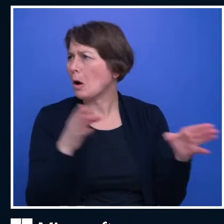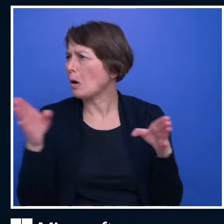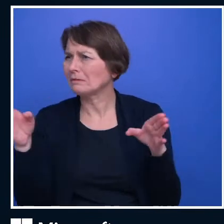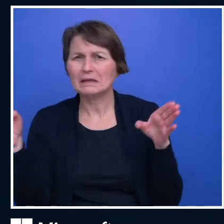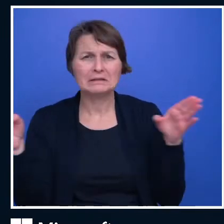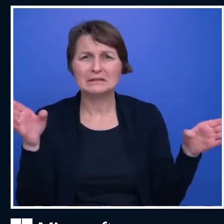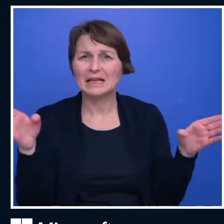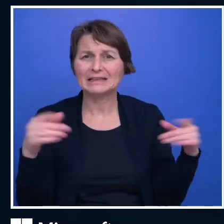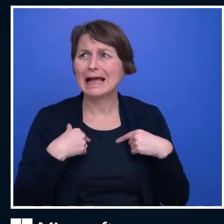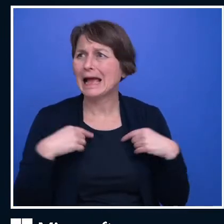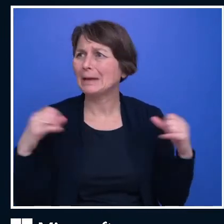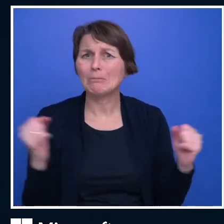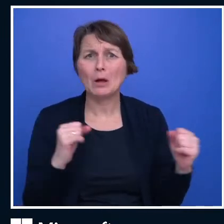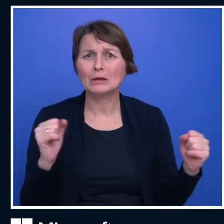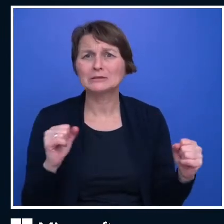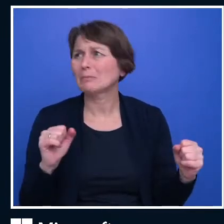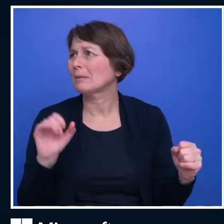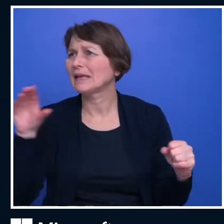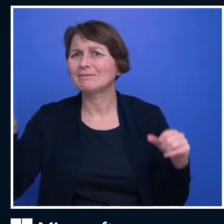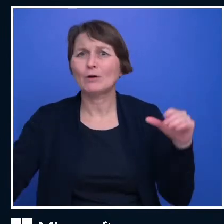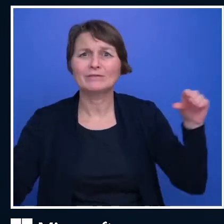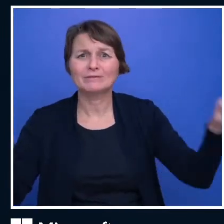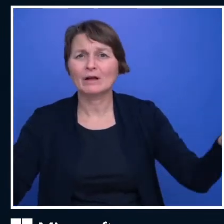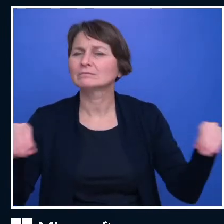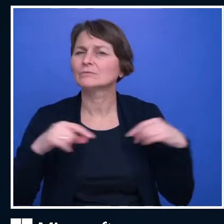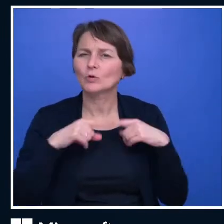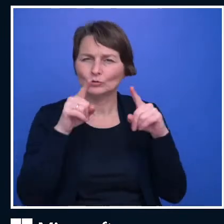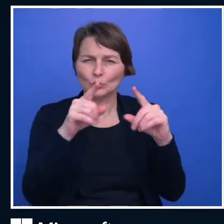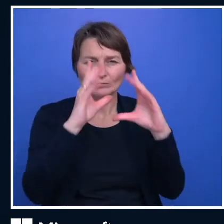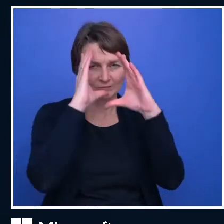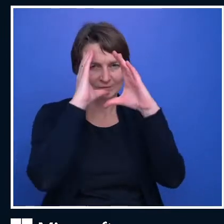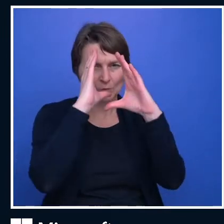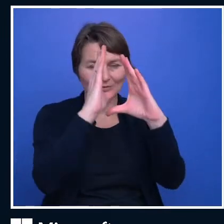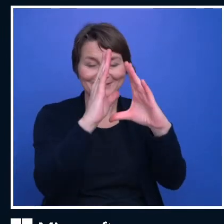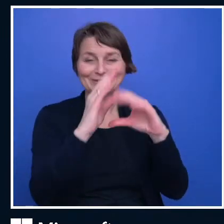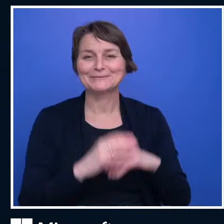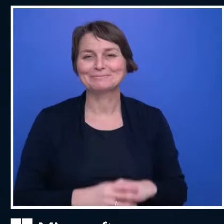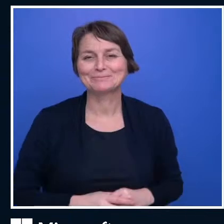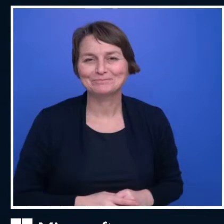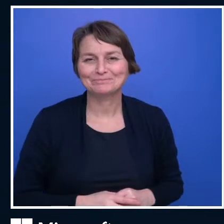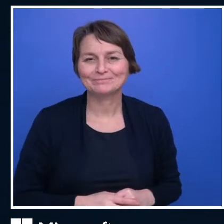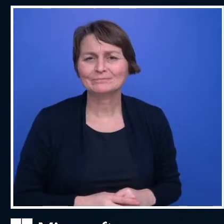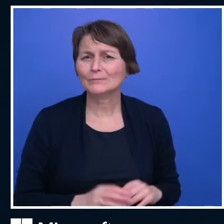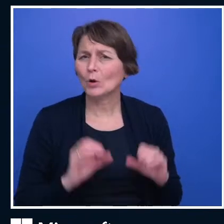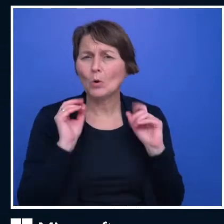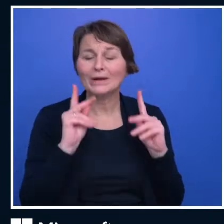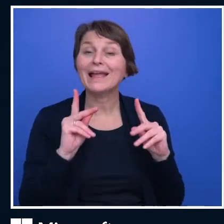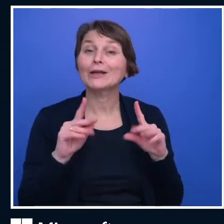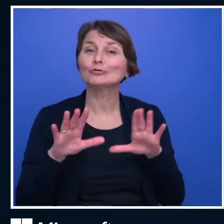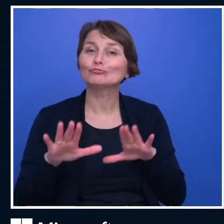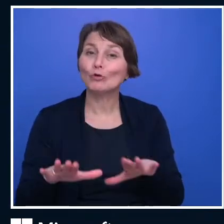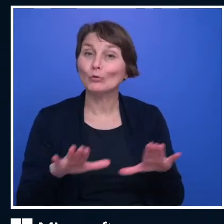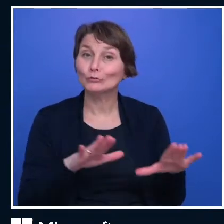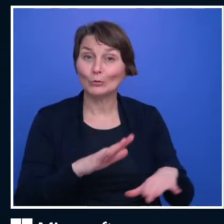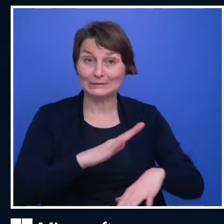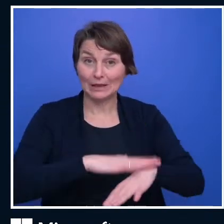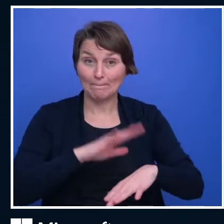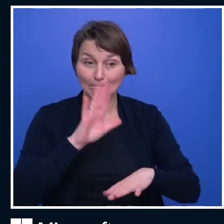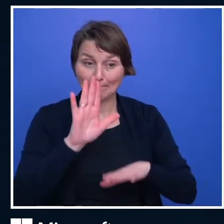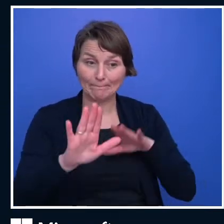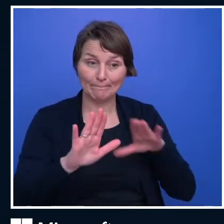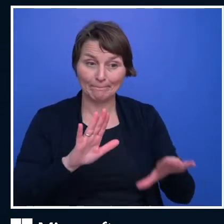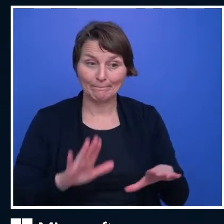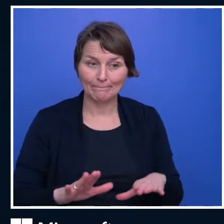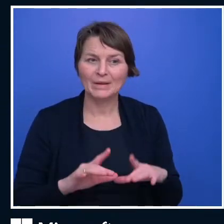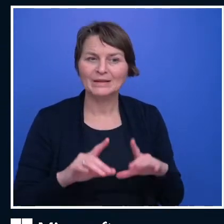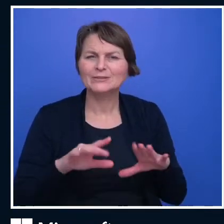to implement even GPT-2, stuffs like that. So do not be in that. It's okay to go slow, but everything that you do, try to focus on the